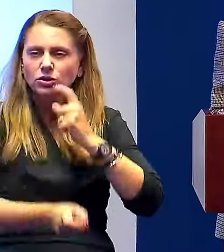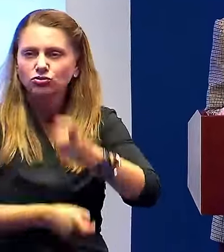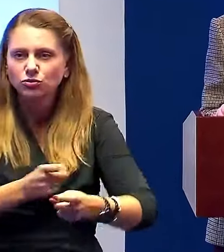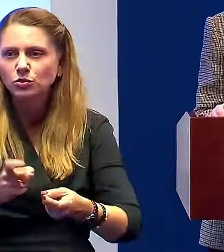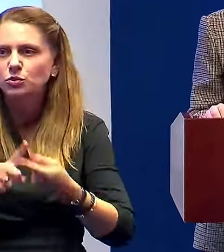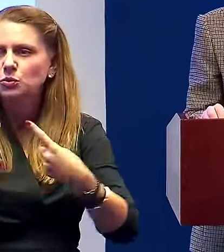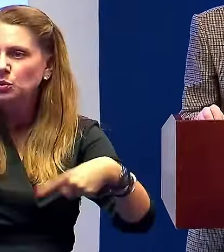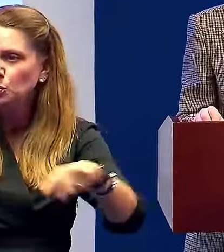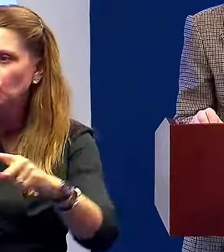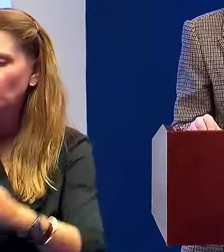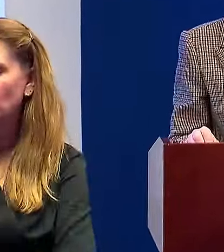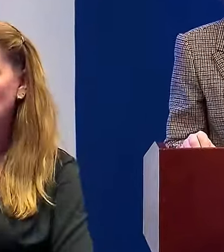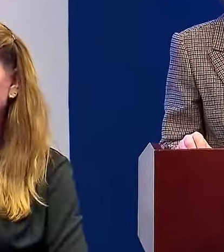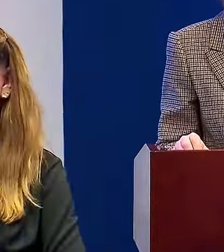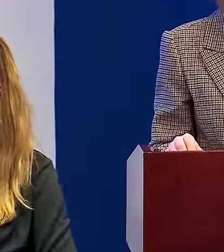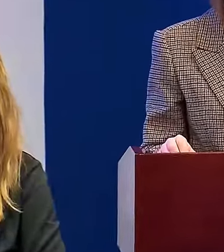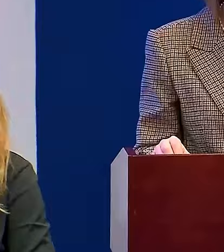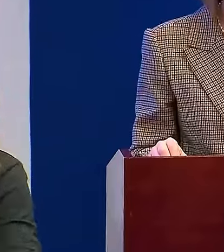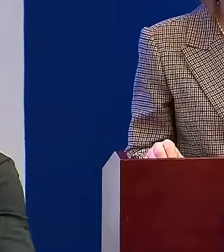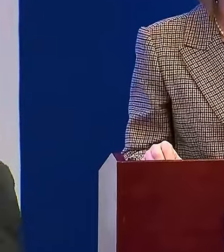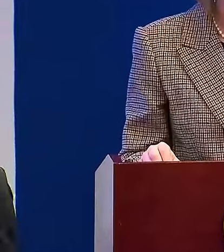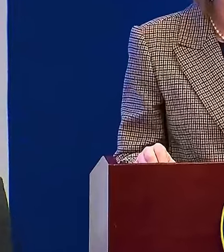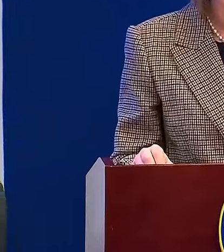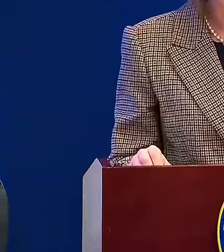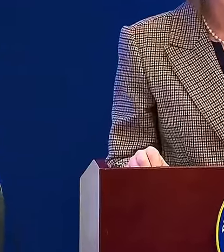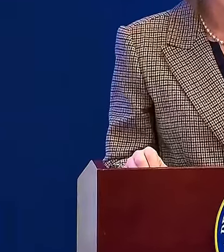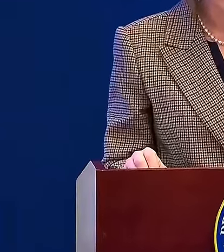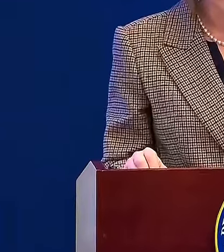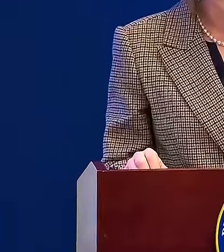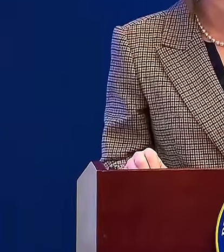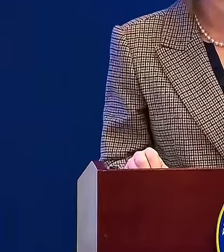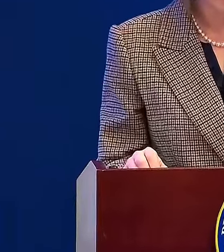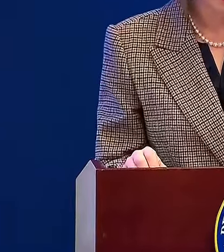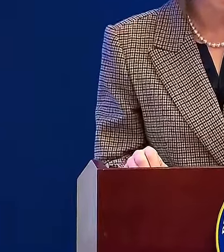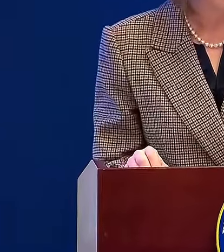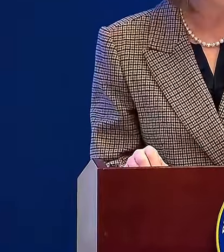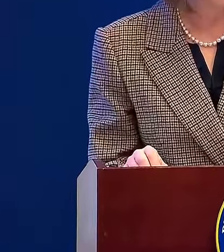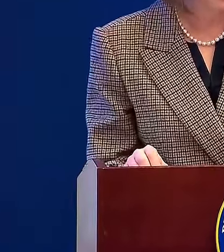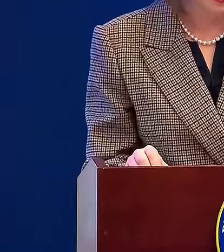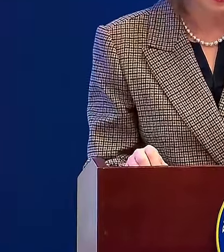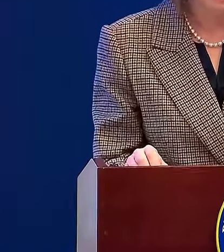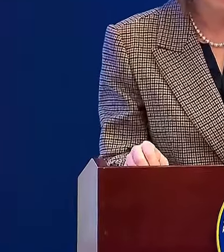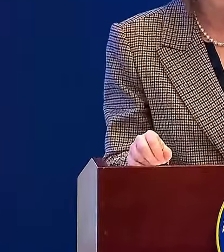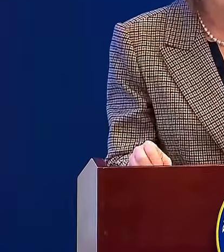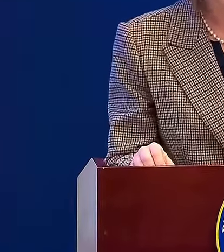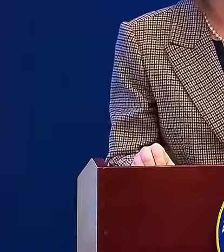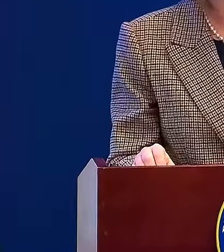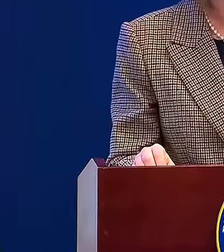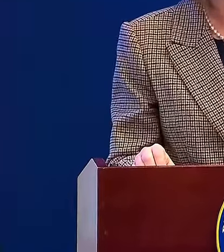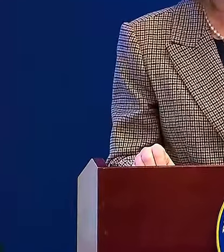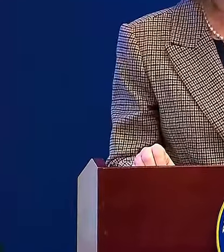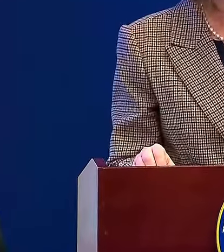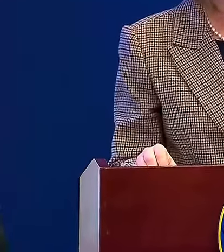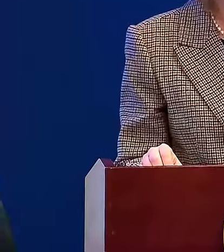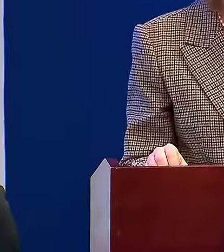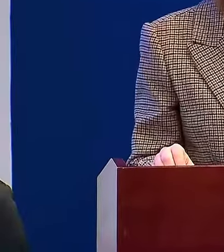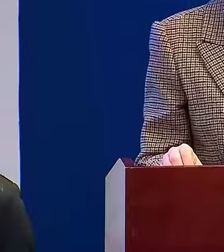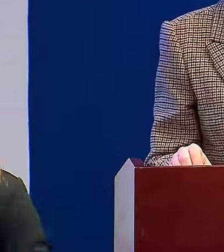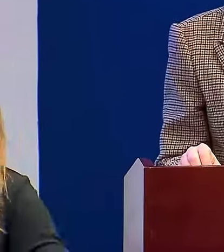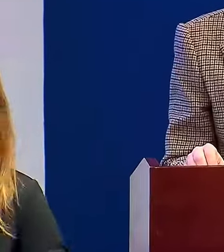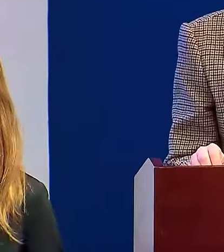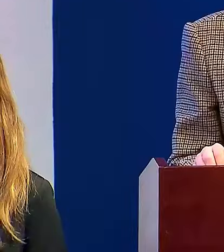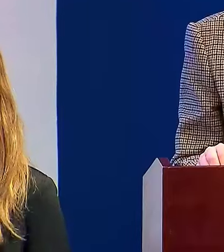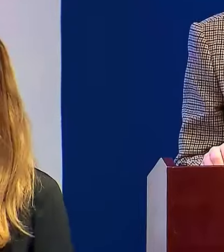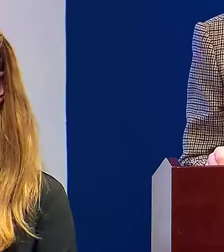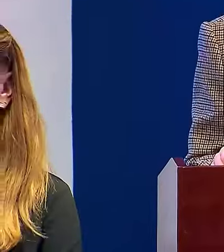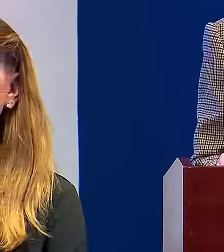military colleagues and their families. And while not a Spirit of Hope recipient today, our keynote